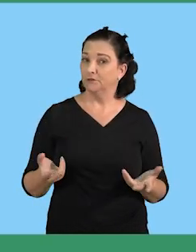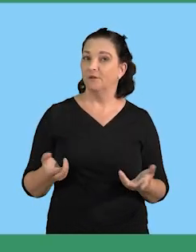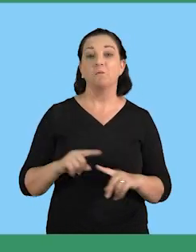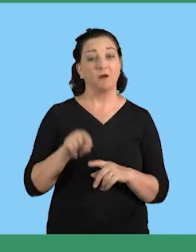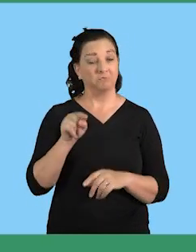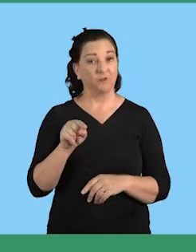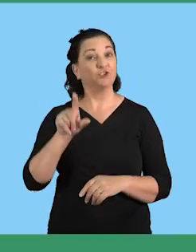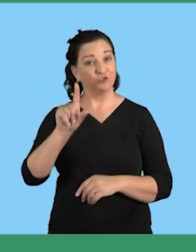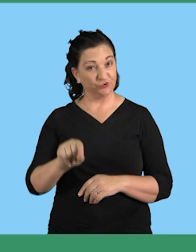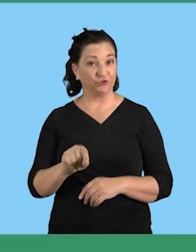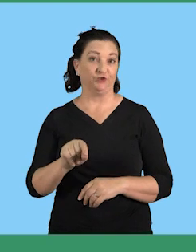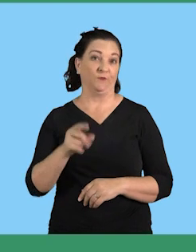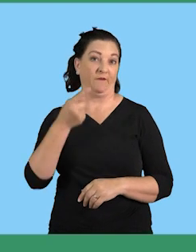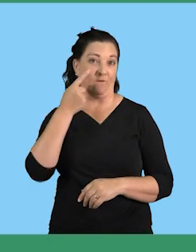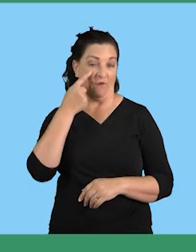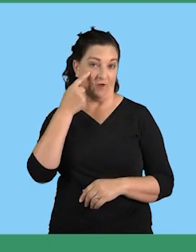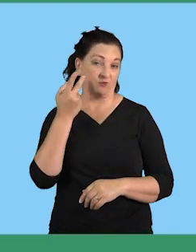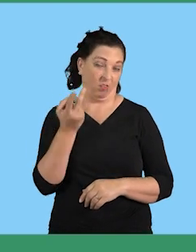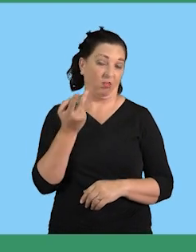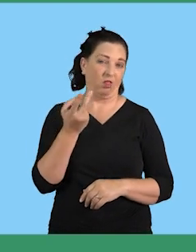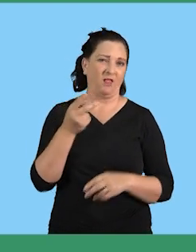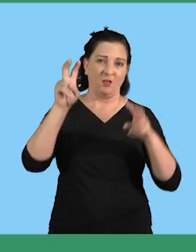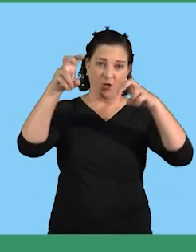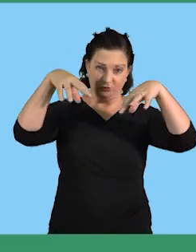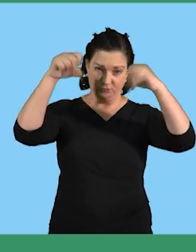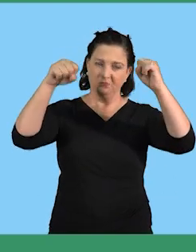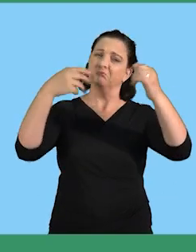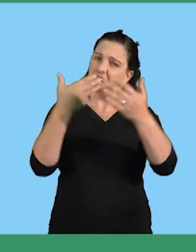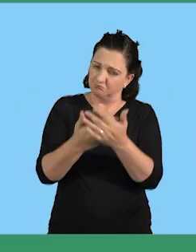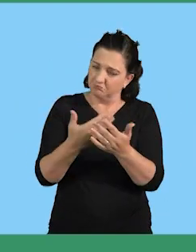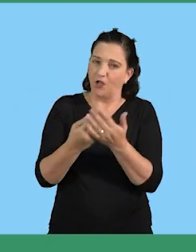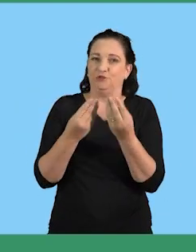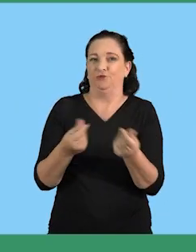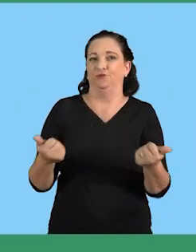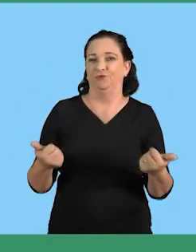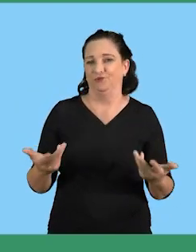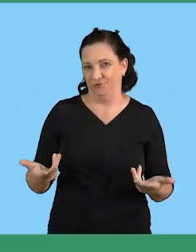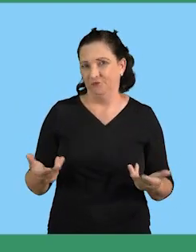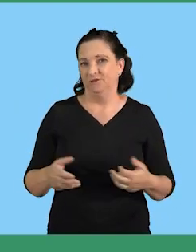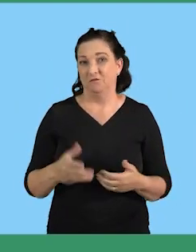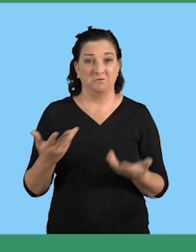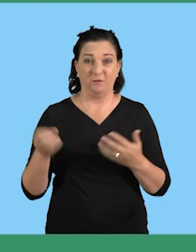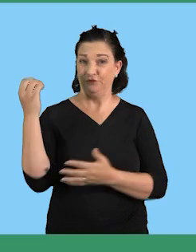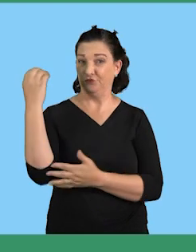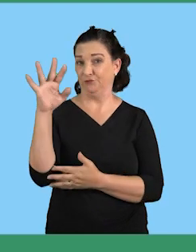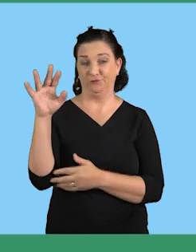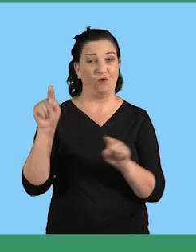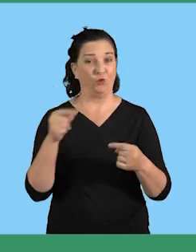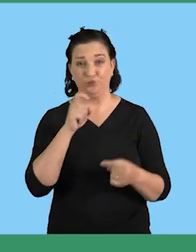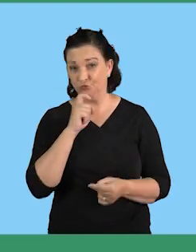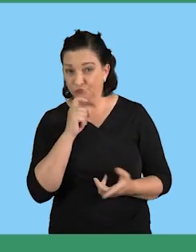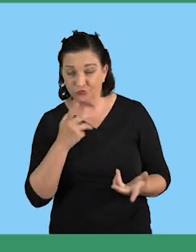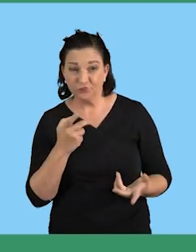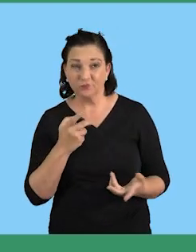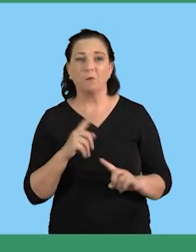is a cheaper visual aid. In times of load shedding, this could be our solution, because if you could not use your data projector smart boards